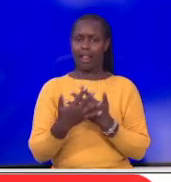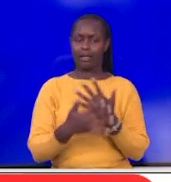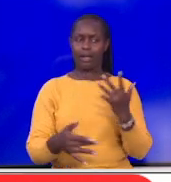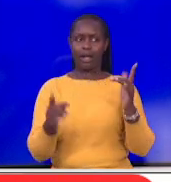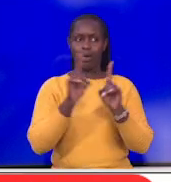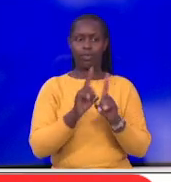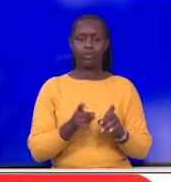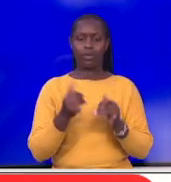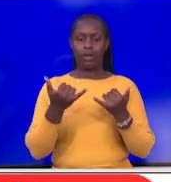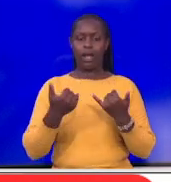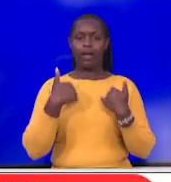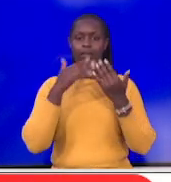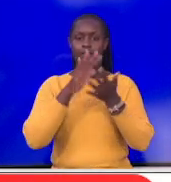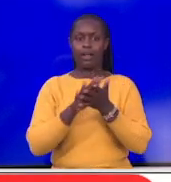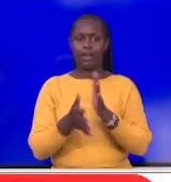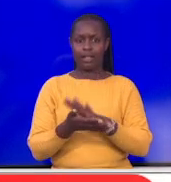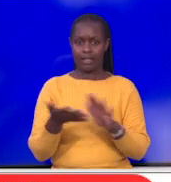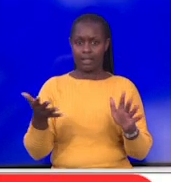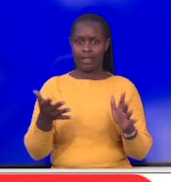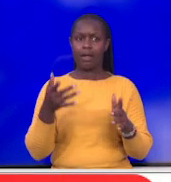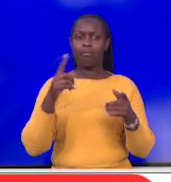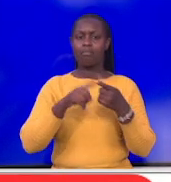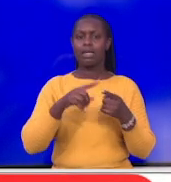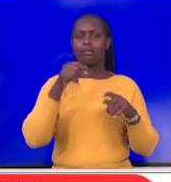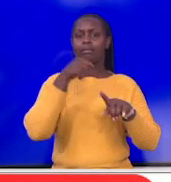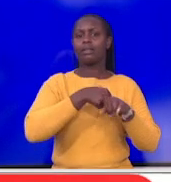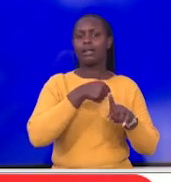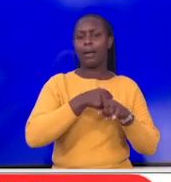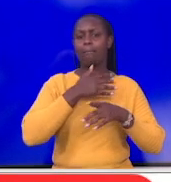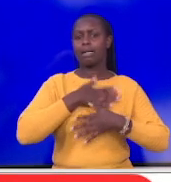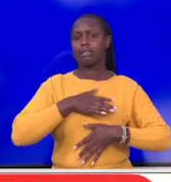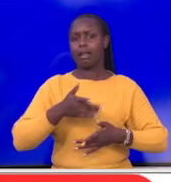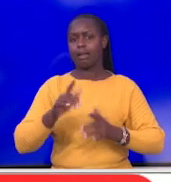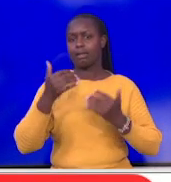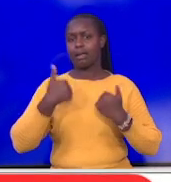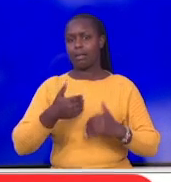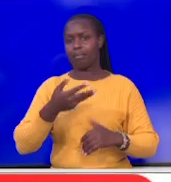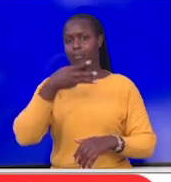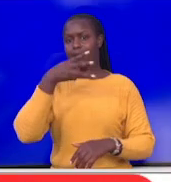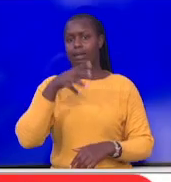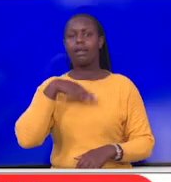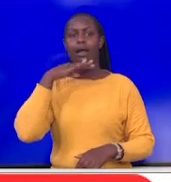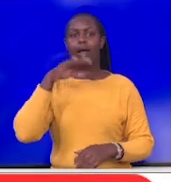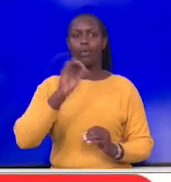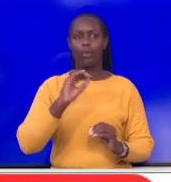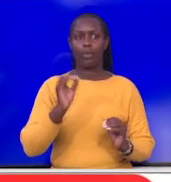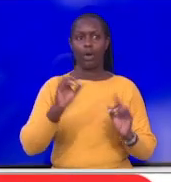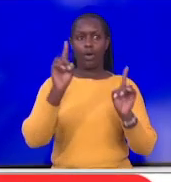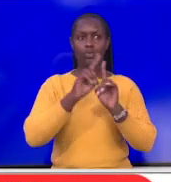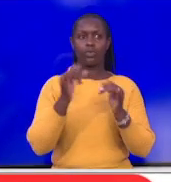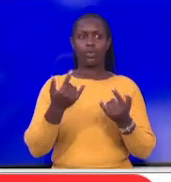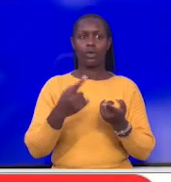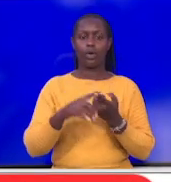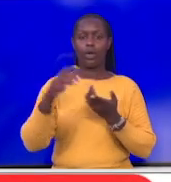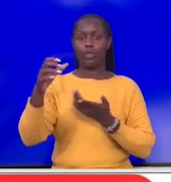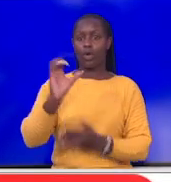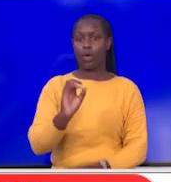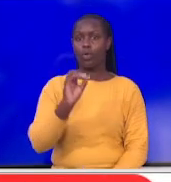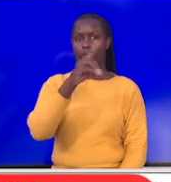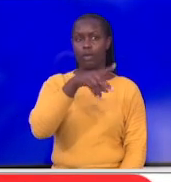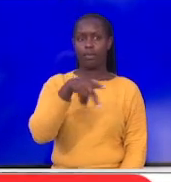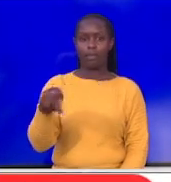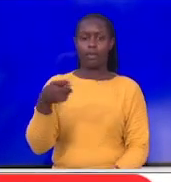let me die, don't let me die. His case is among the four that reached the Office of the Director of Prosecutions